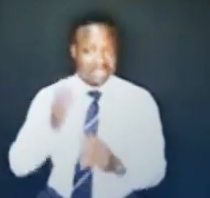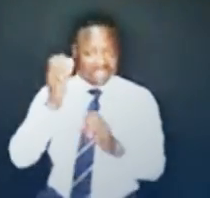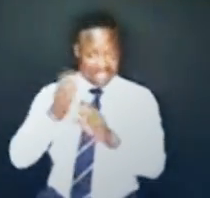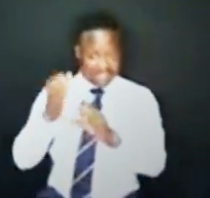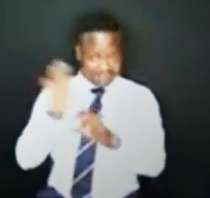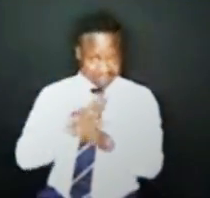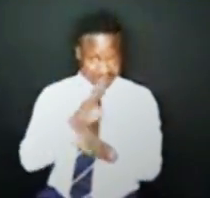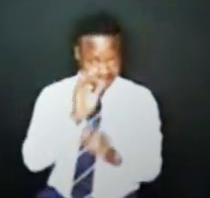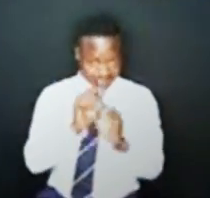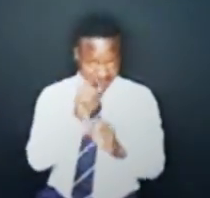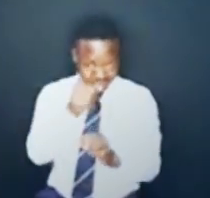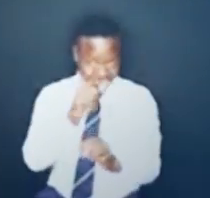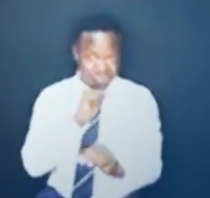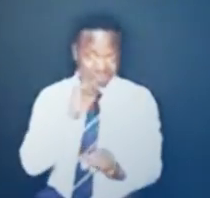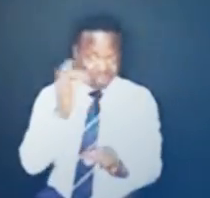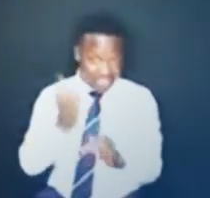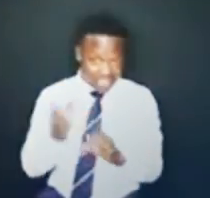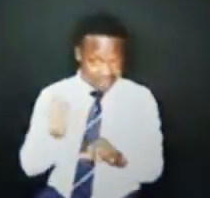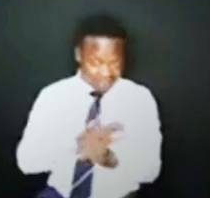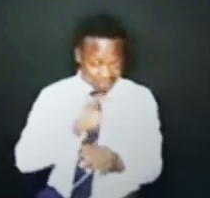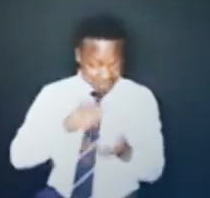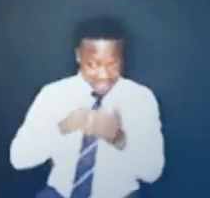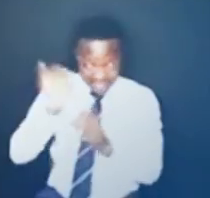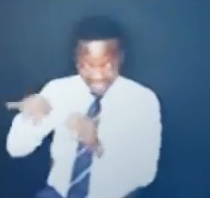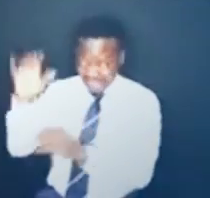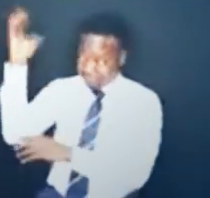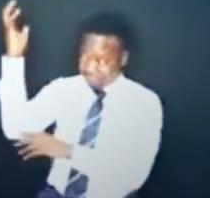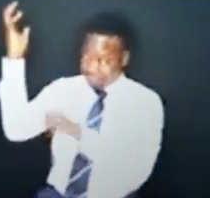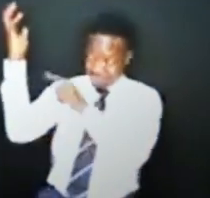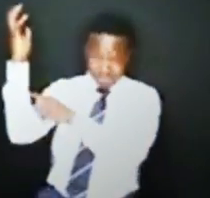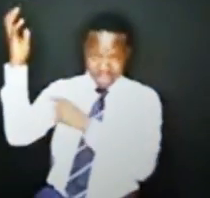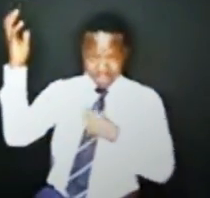same pole. Se one two boa sa dua yi.